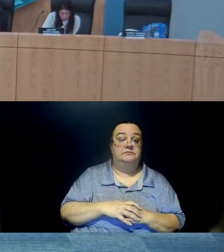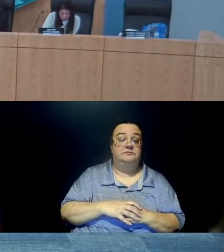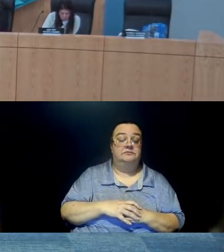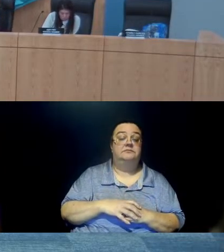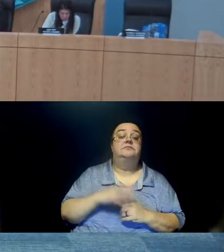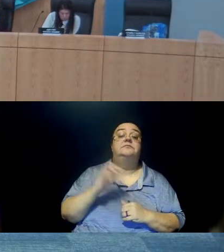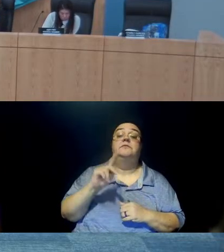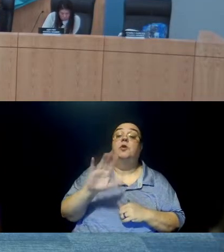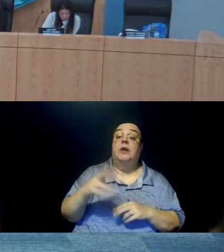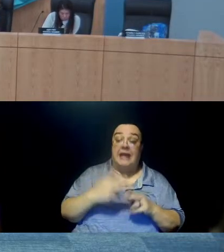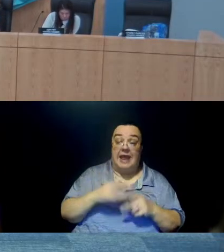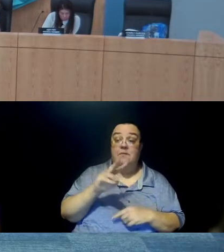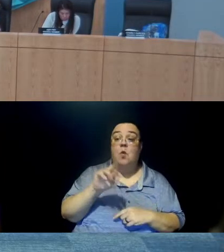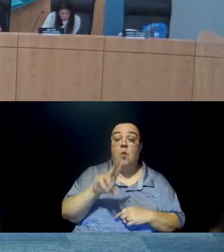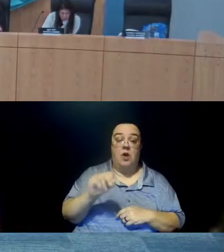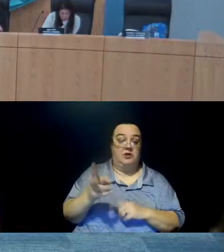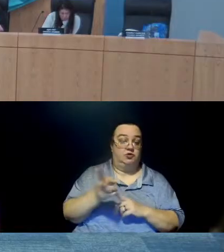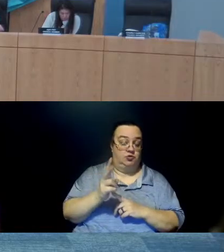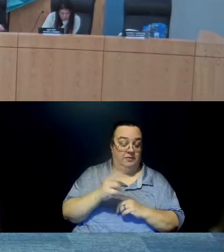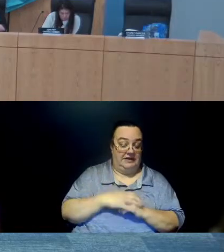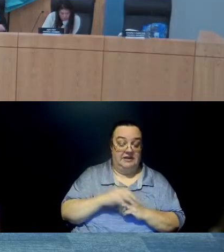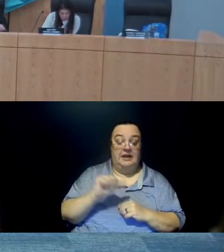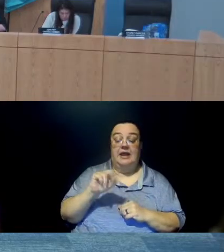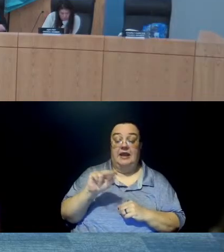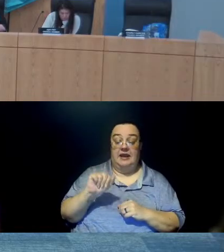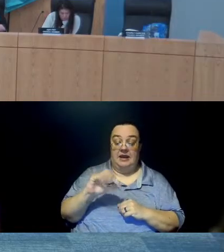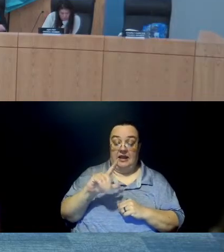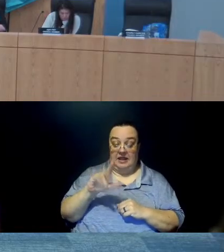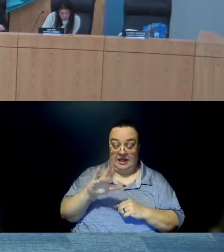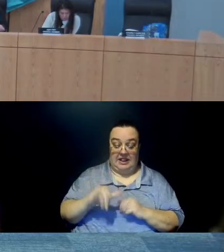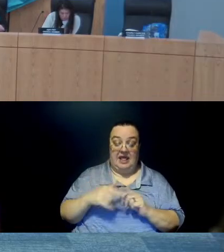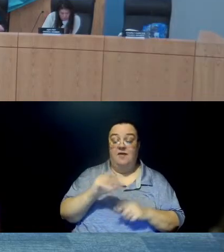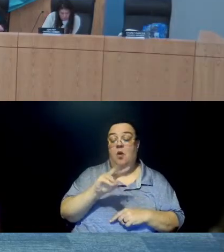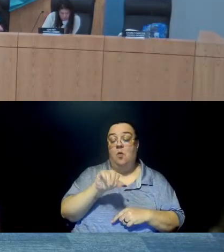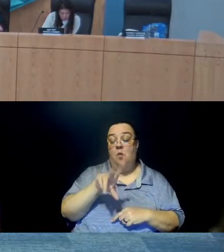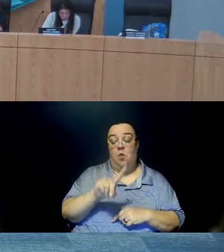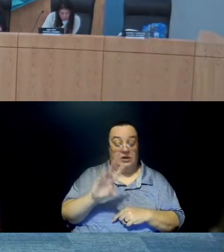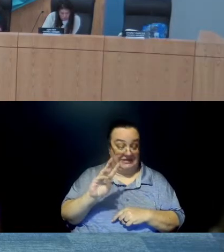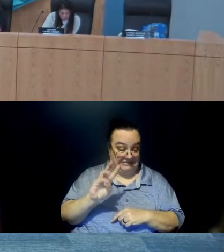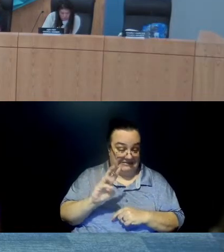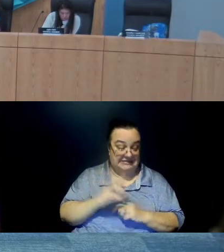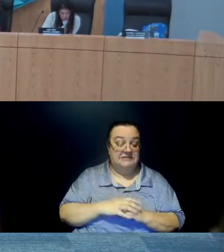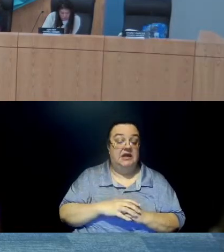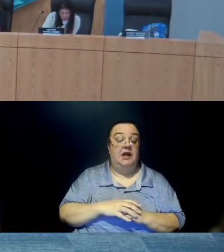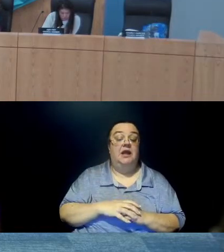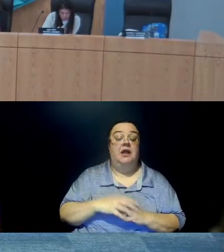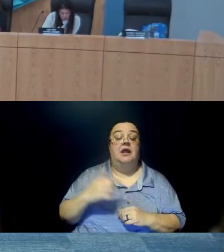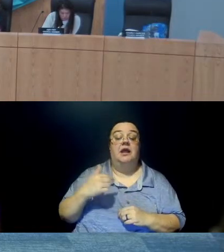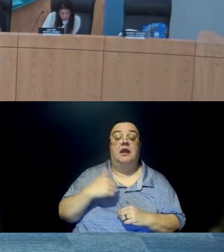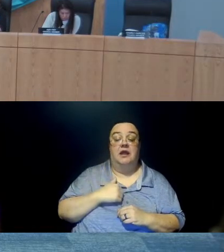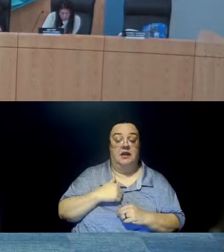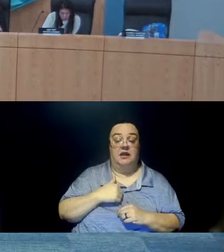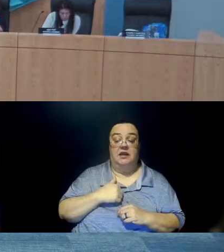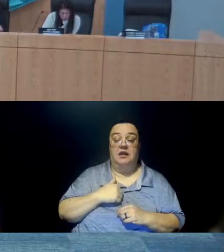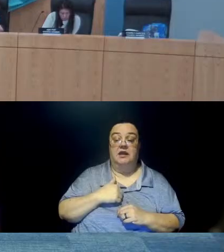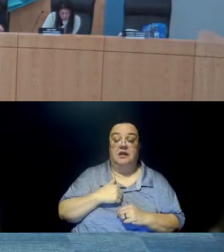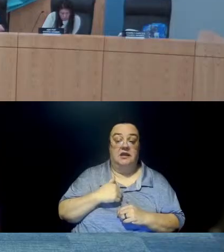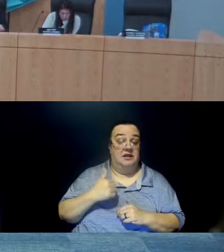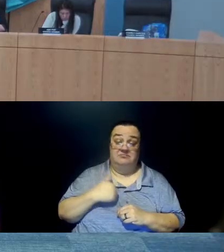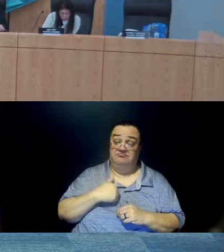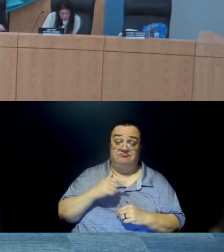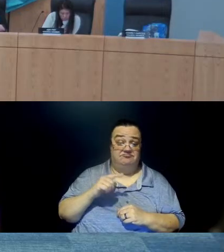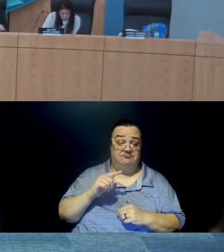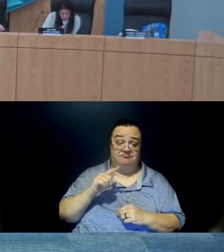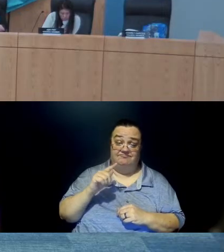Your name and ward, and you have 2 minutes. Anna Clay, Ward 6. I just second what